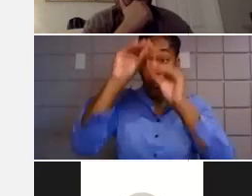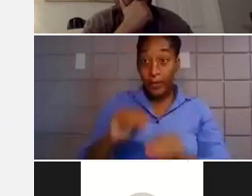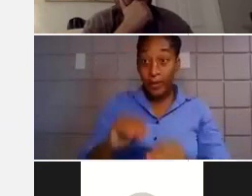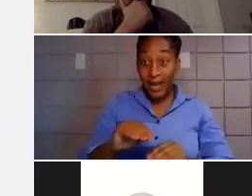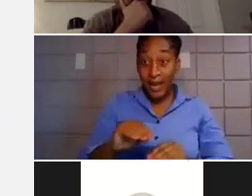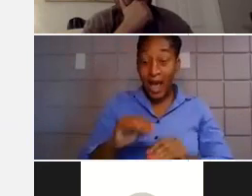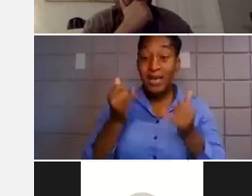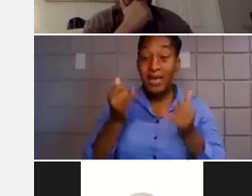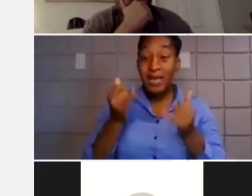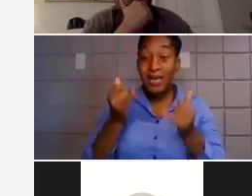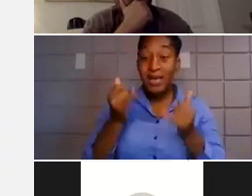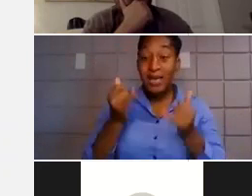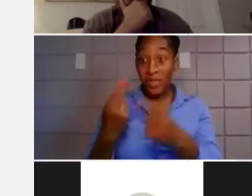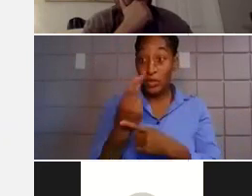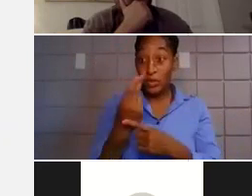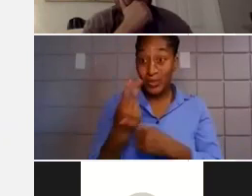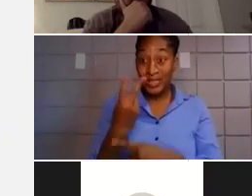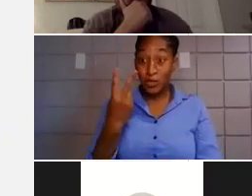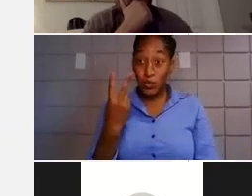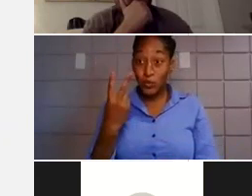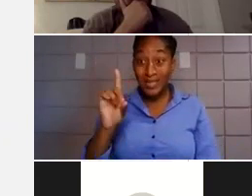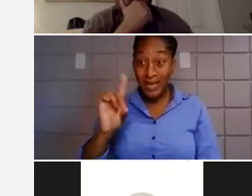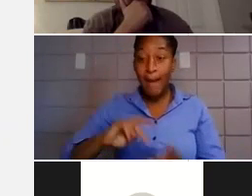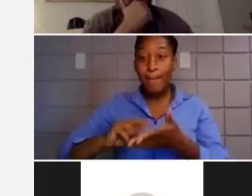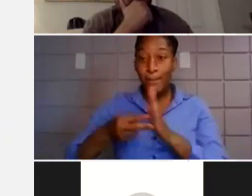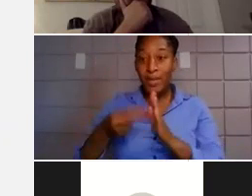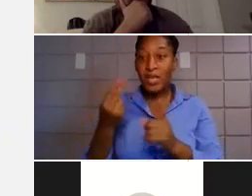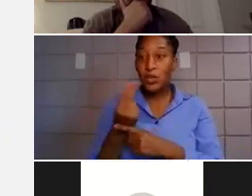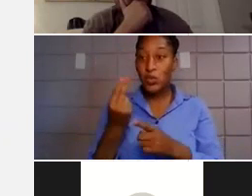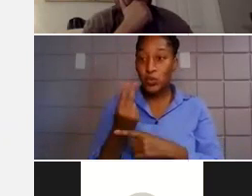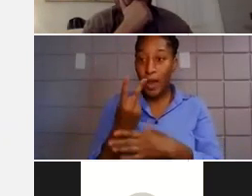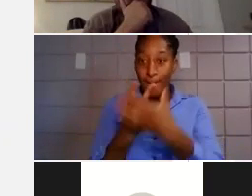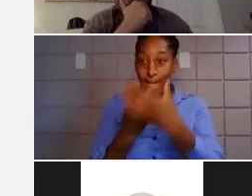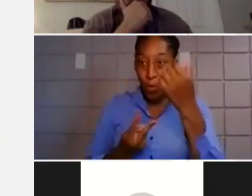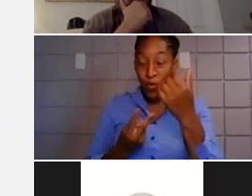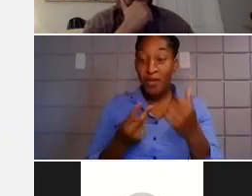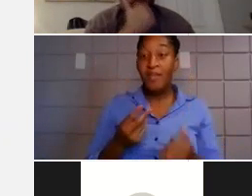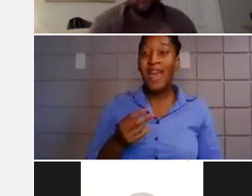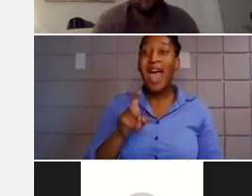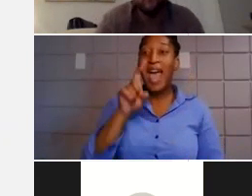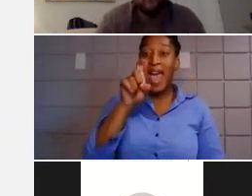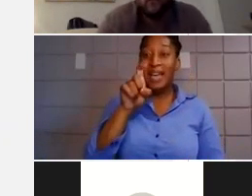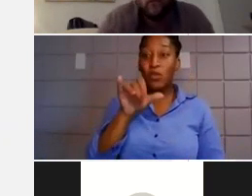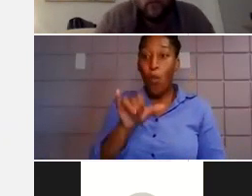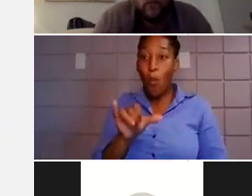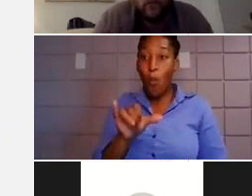So that's what they're telling you here. To describe our object, we need an XY pair.